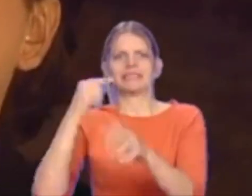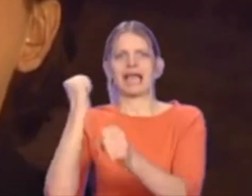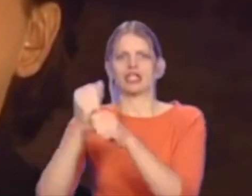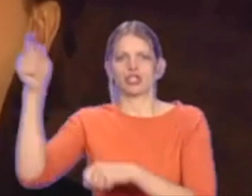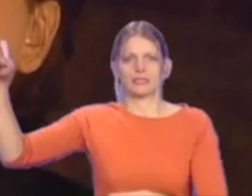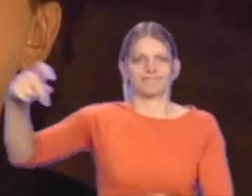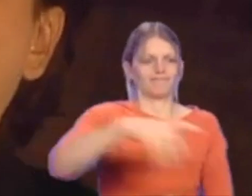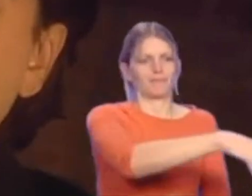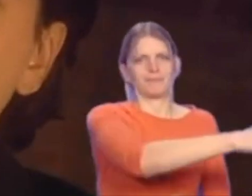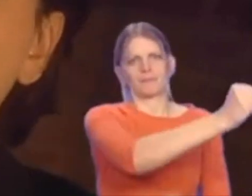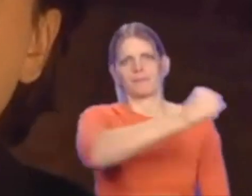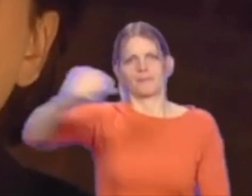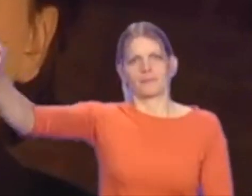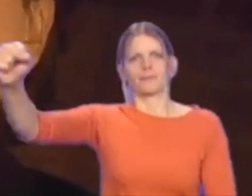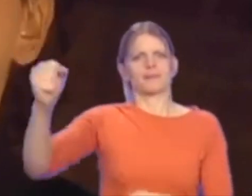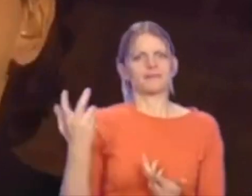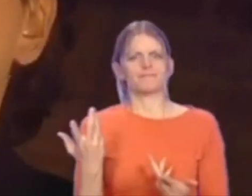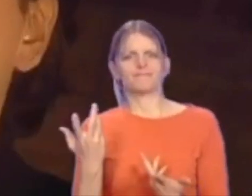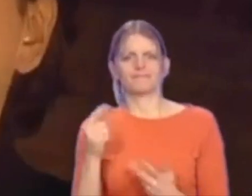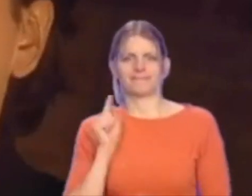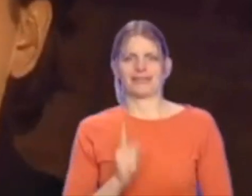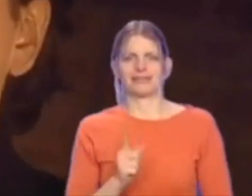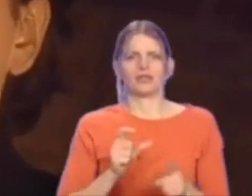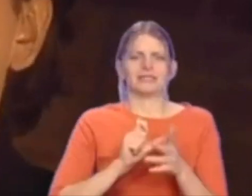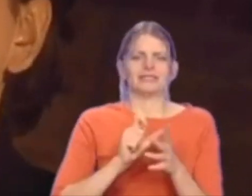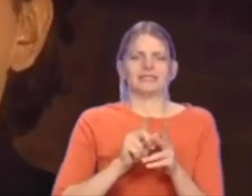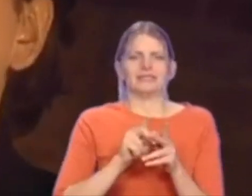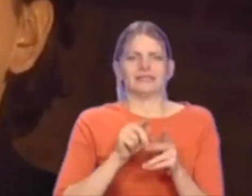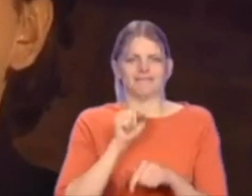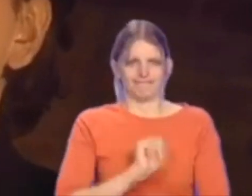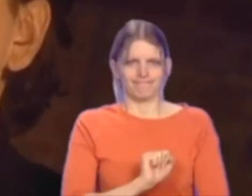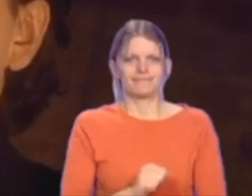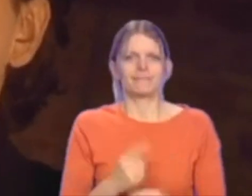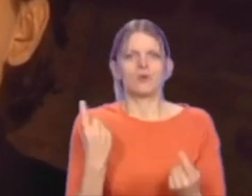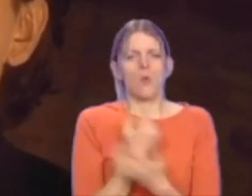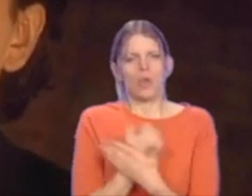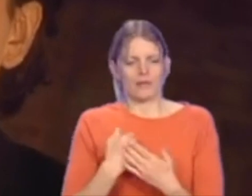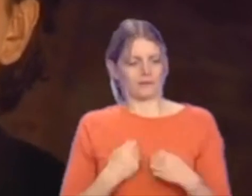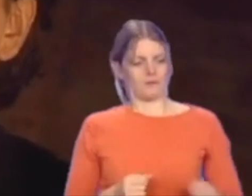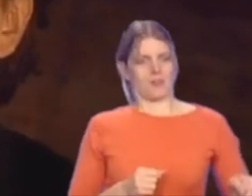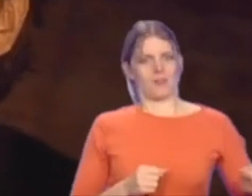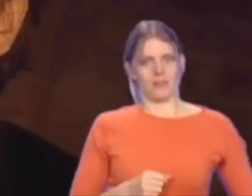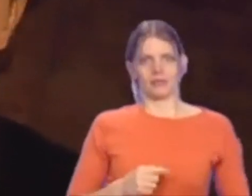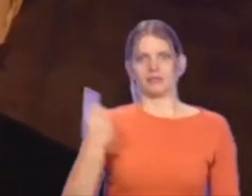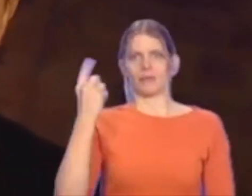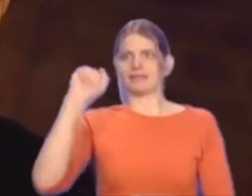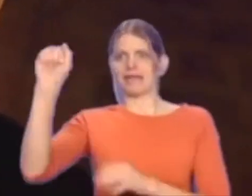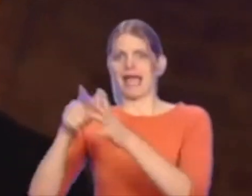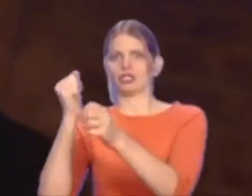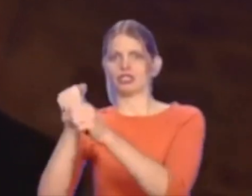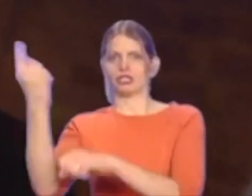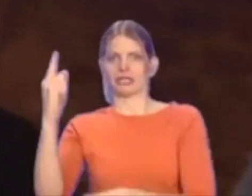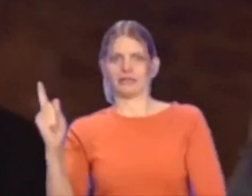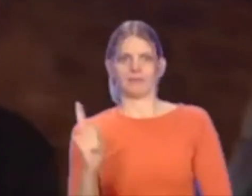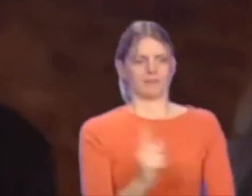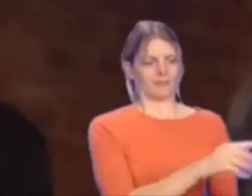secret location where agent and handler can exchange intelligence, usually by leaving it in a secret container. I'll be advising these